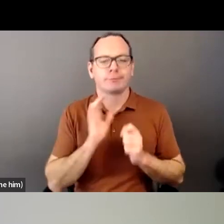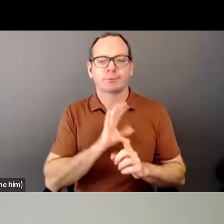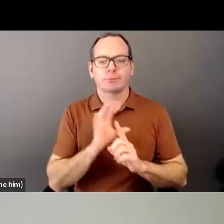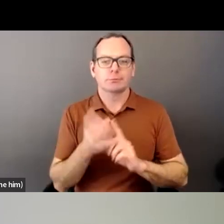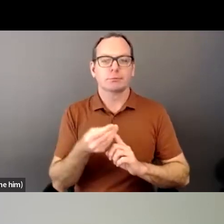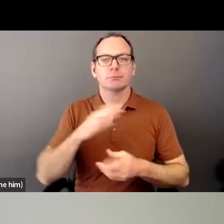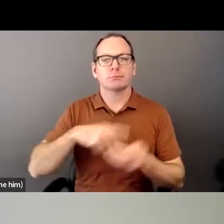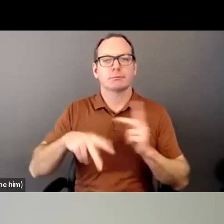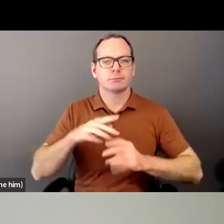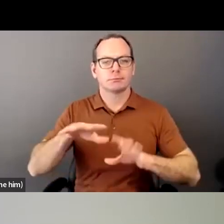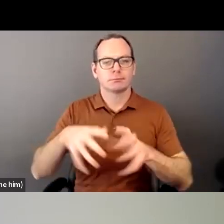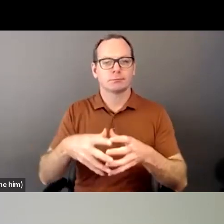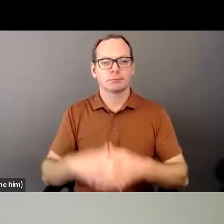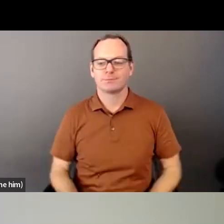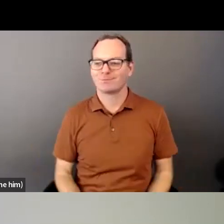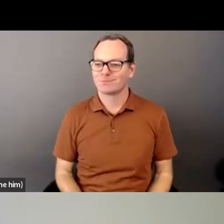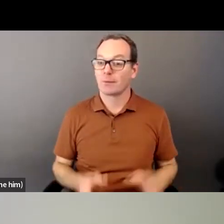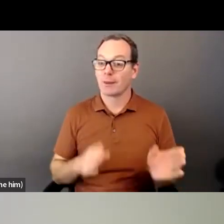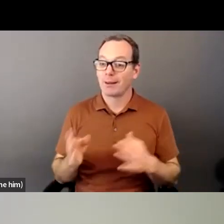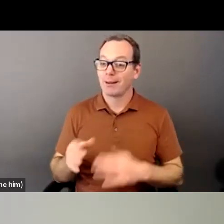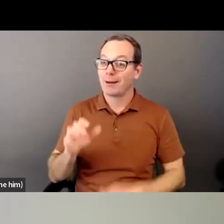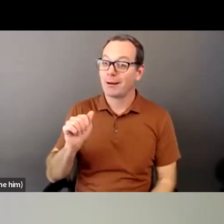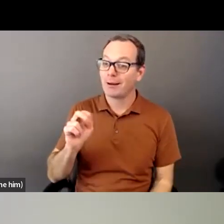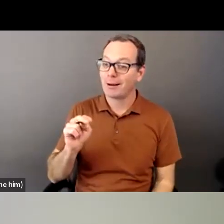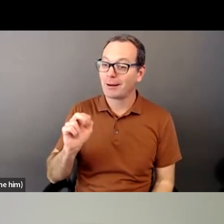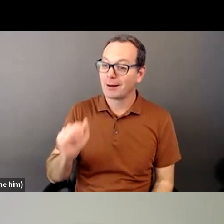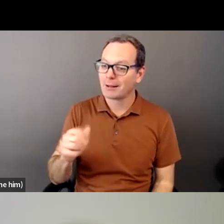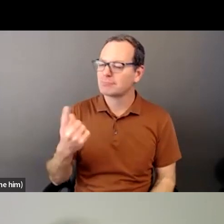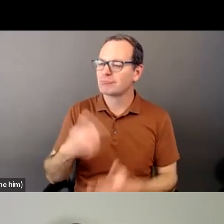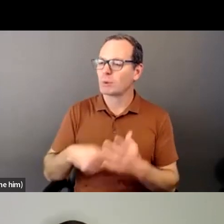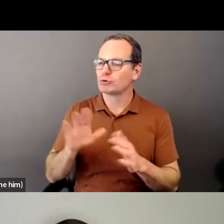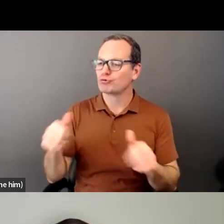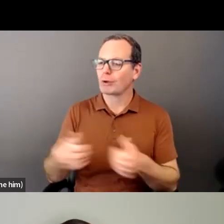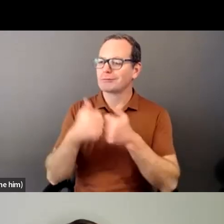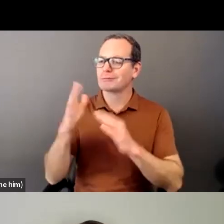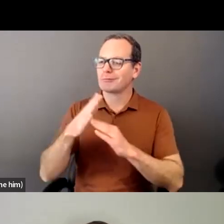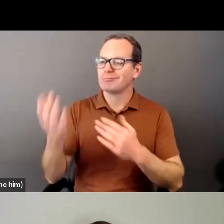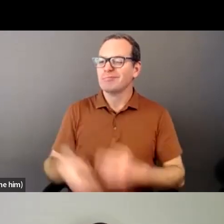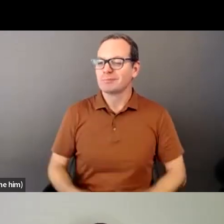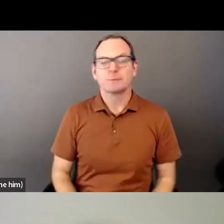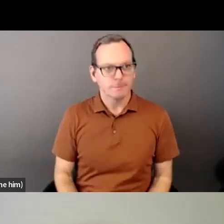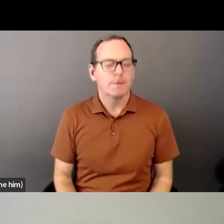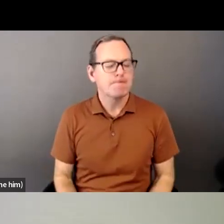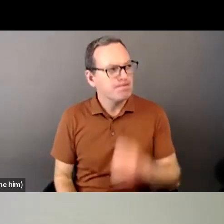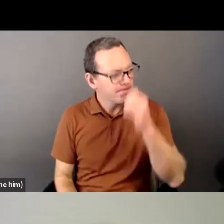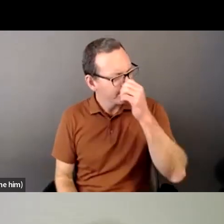of getting employment for the youth that you support? It would be the lack of